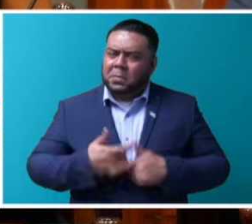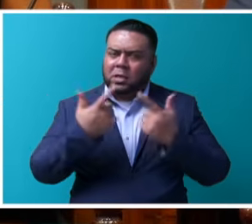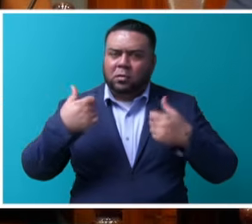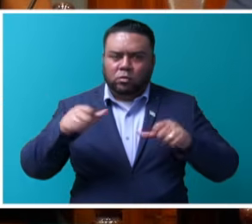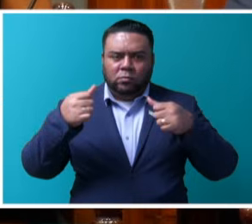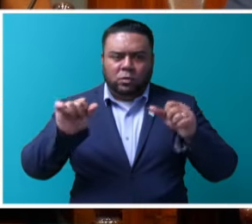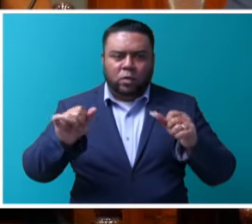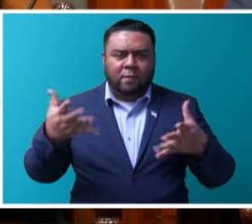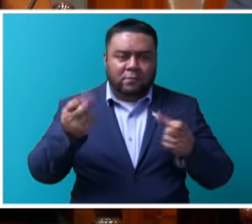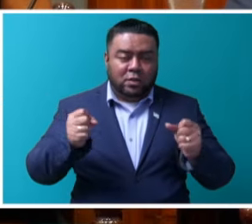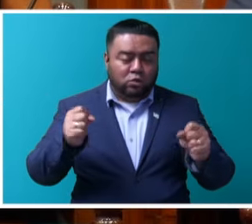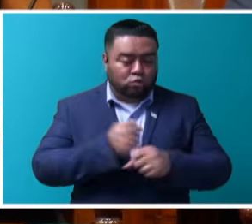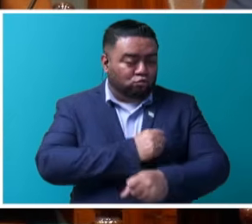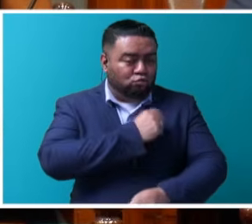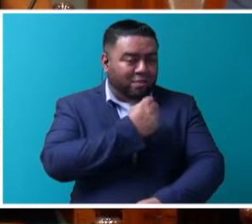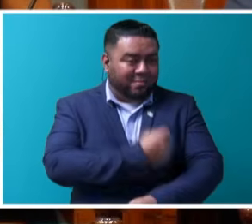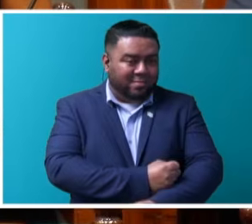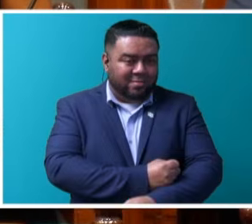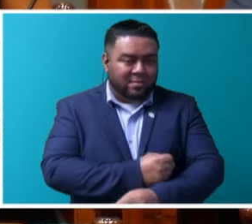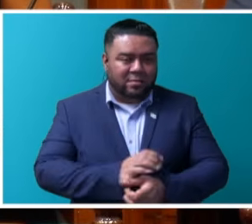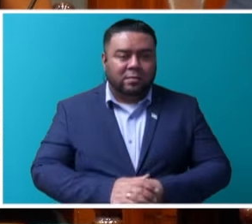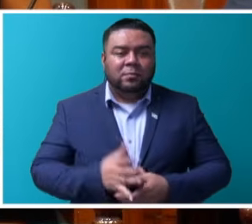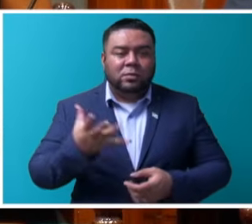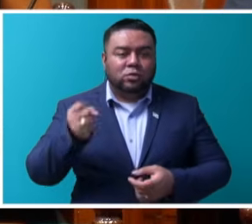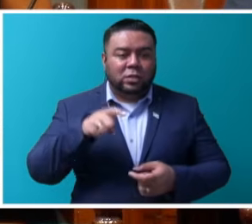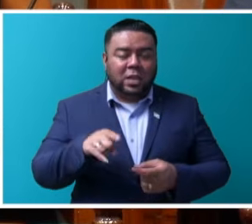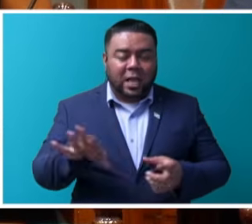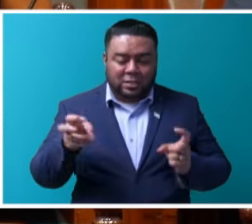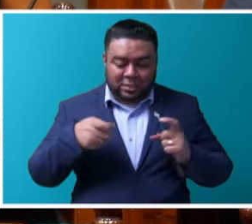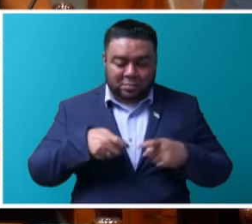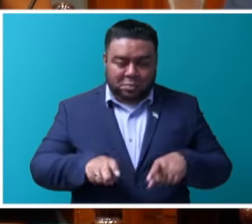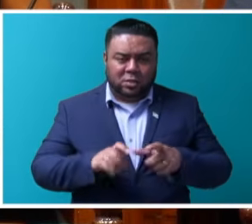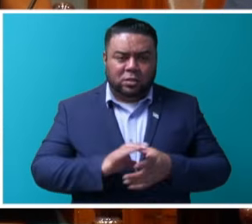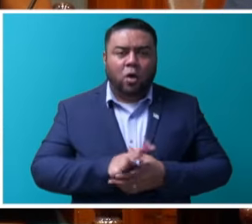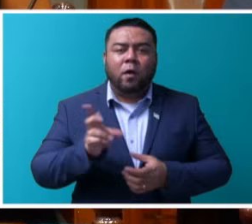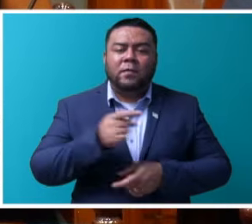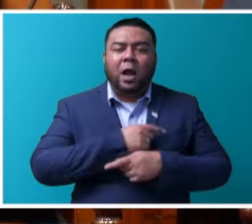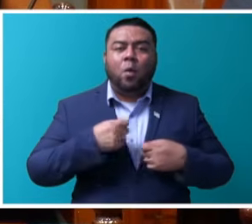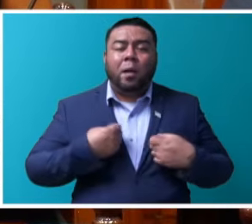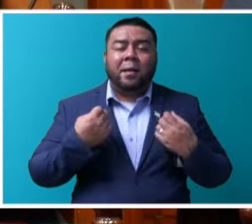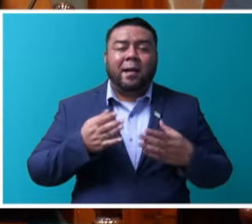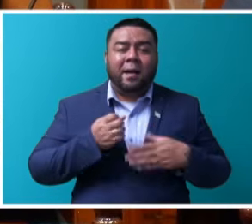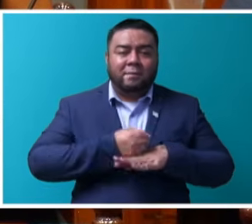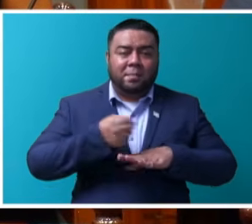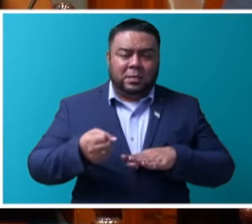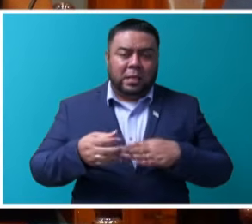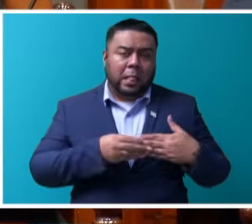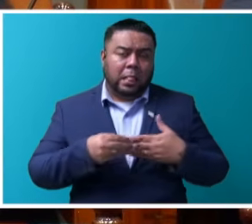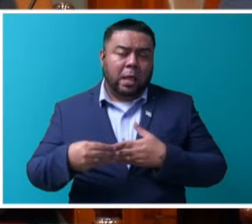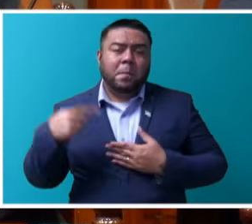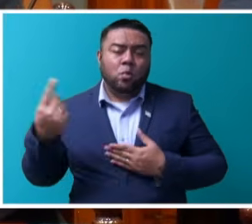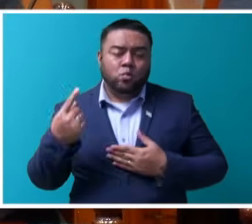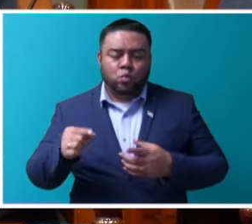the strength, maturity, and stability of our government led by the Honorable Prime Minister